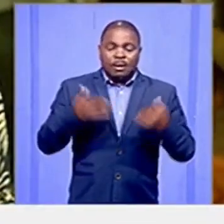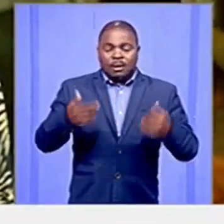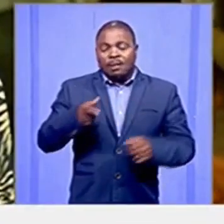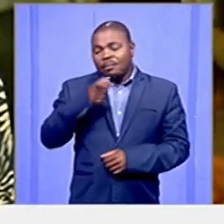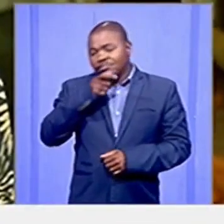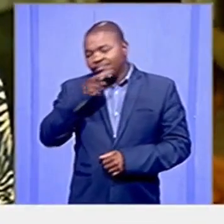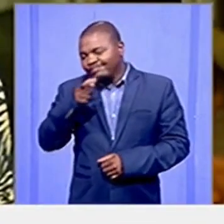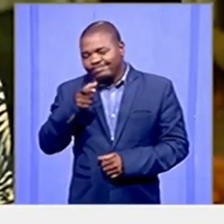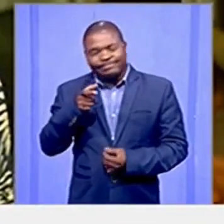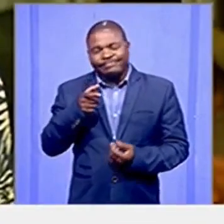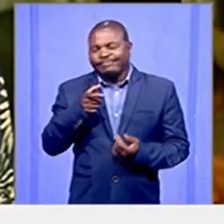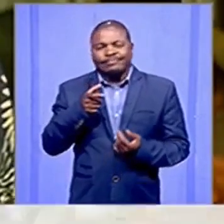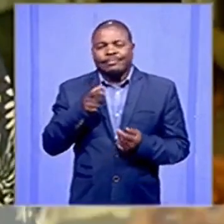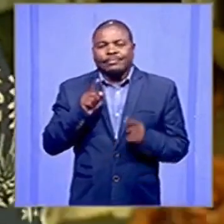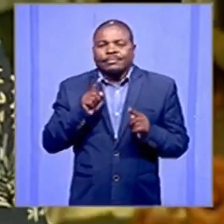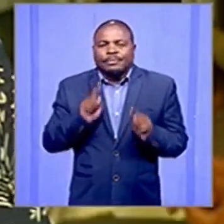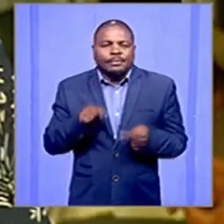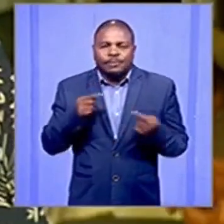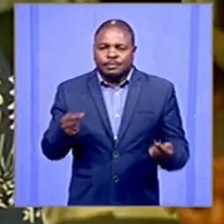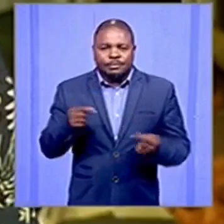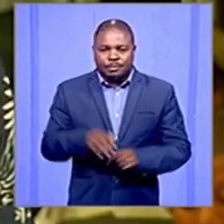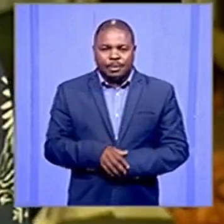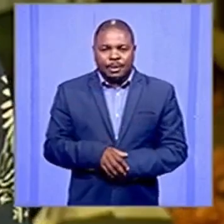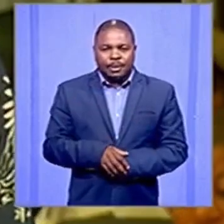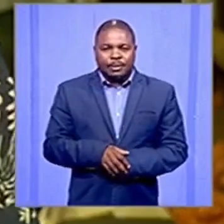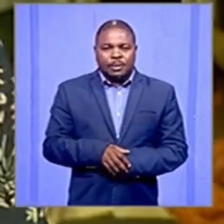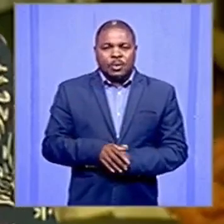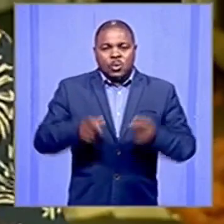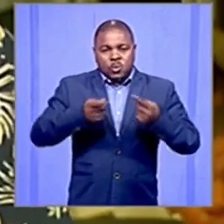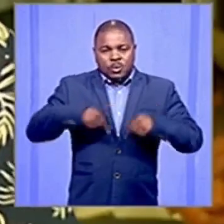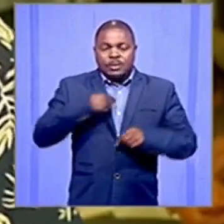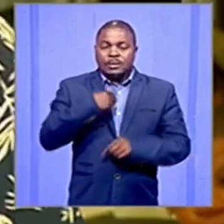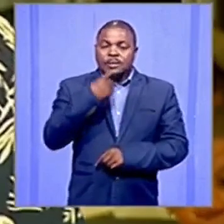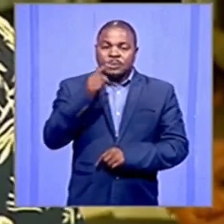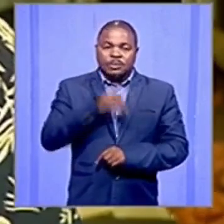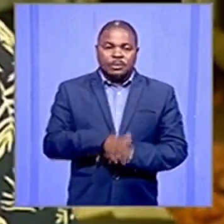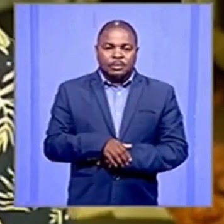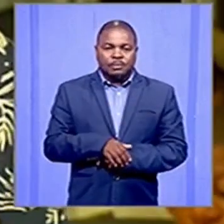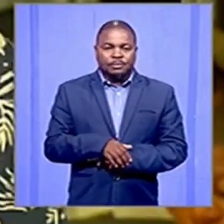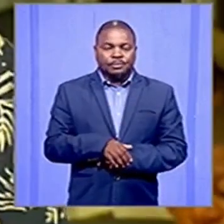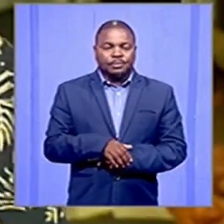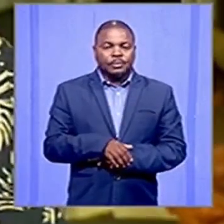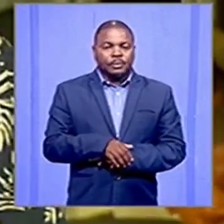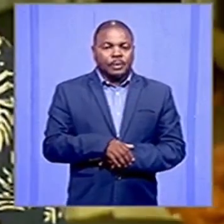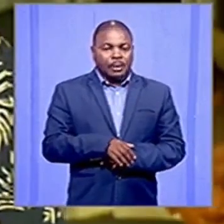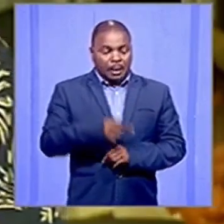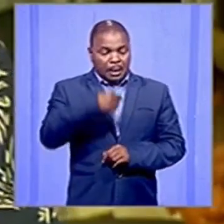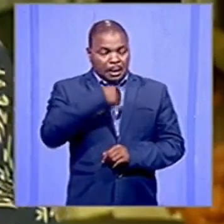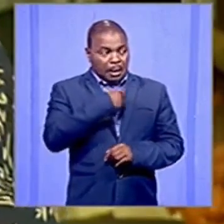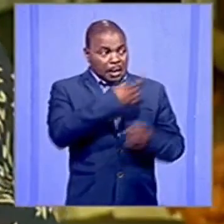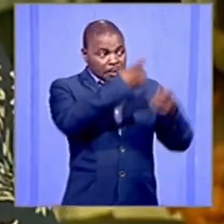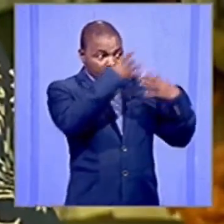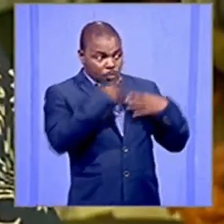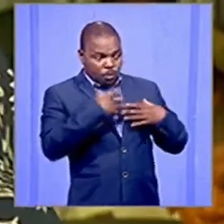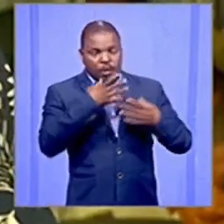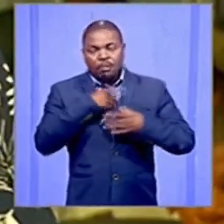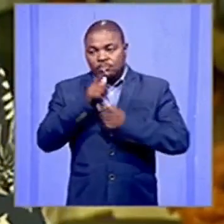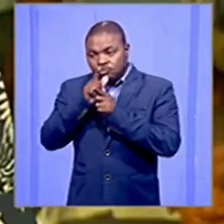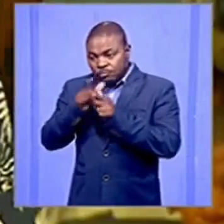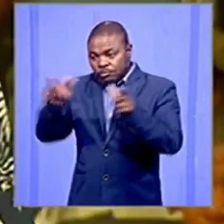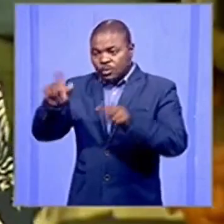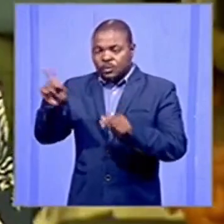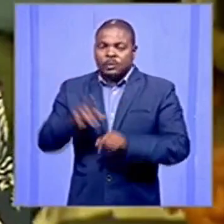gona. Re no re molaetsa o ba mphile go ona ge ke emelela mo